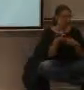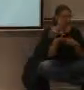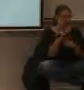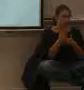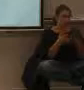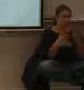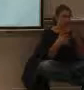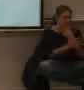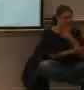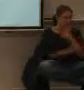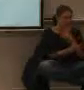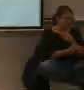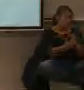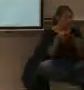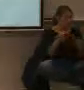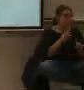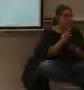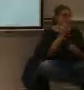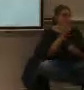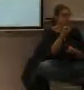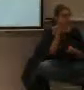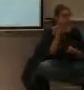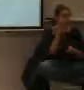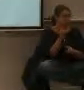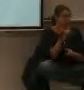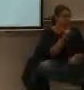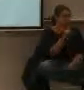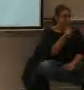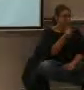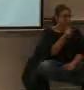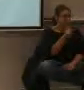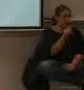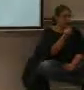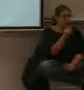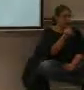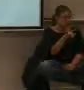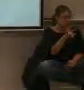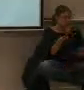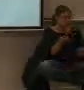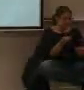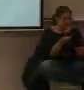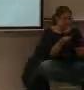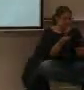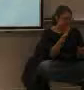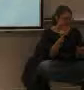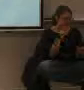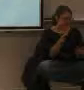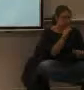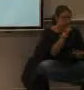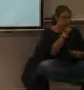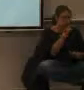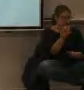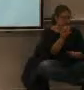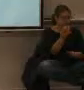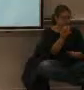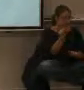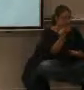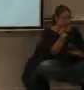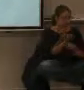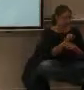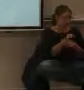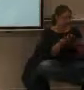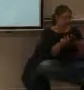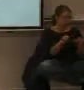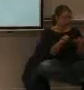country, particularly the Northeast, where the industrial activity has been, Northeast U.S., where industrial activity has been